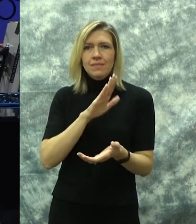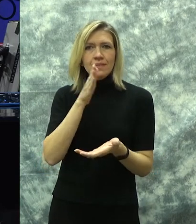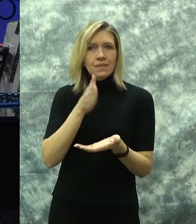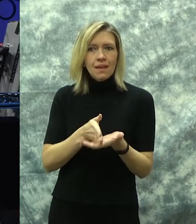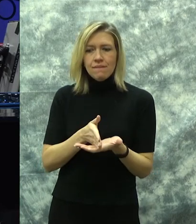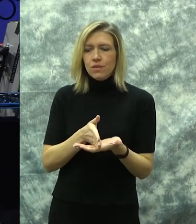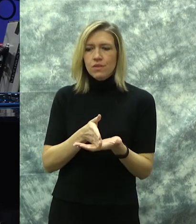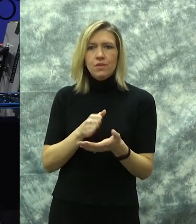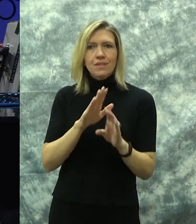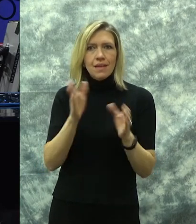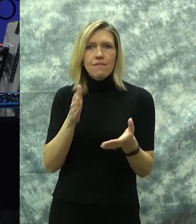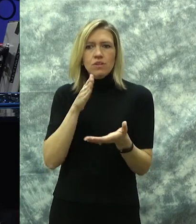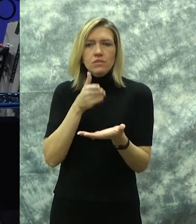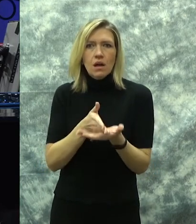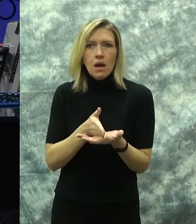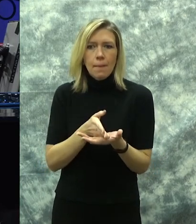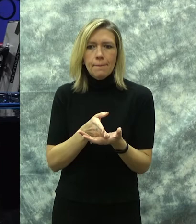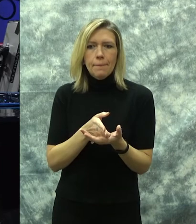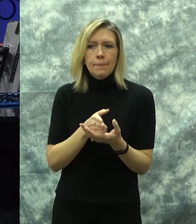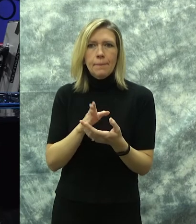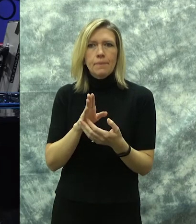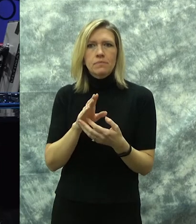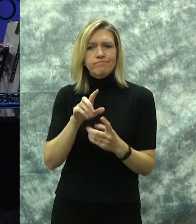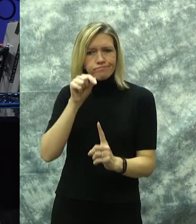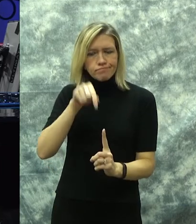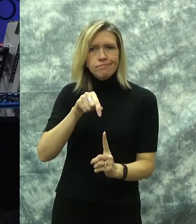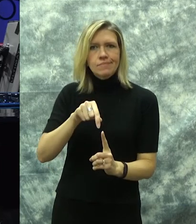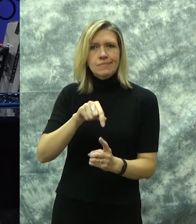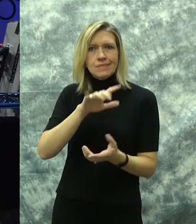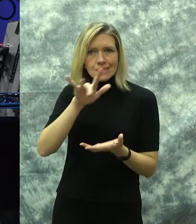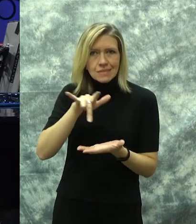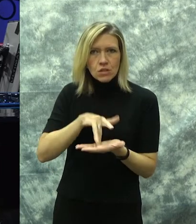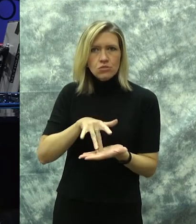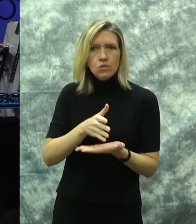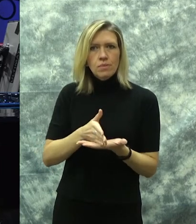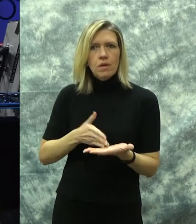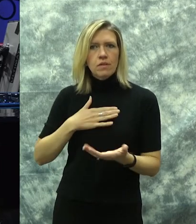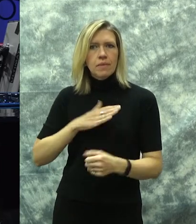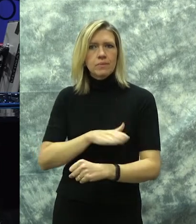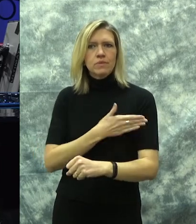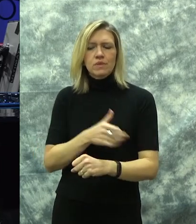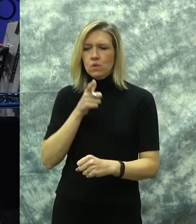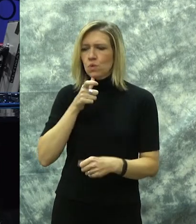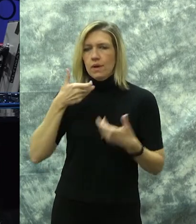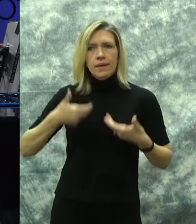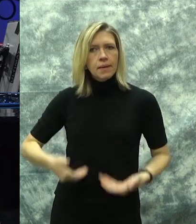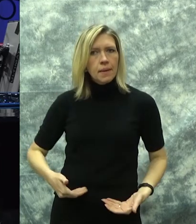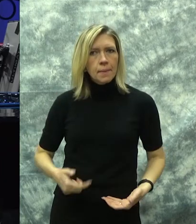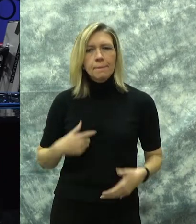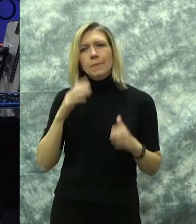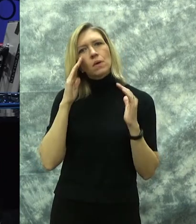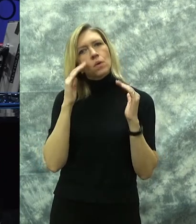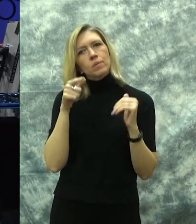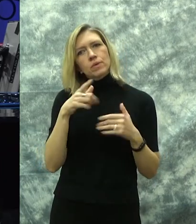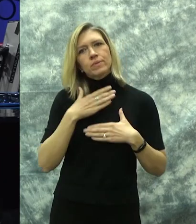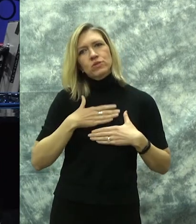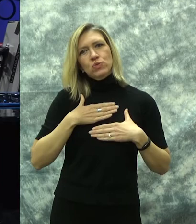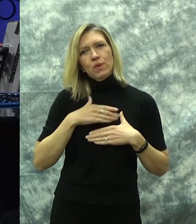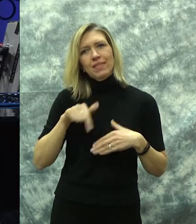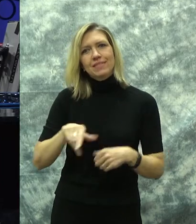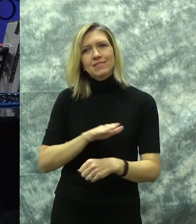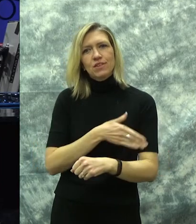that I came to say with my music. It's who I am, and I hope you enjoy this song.